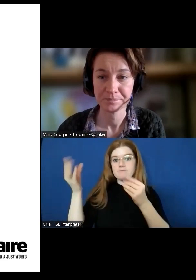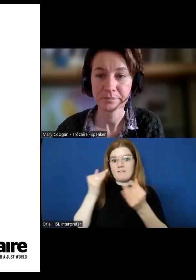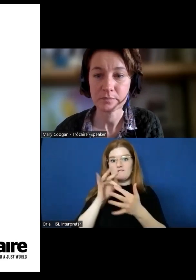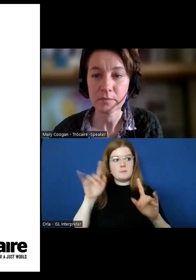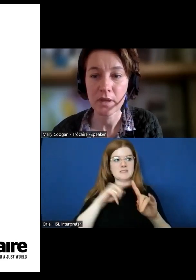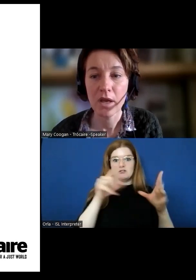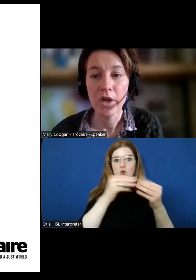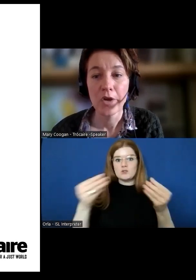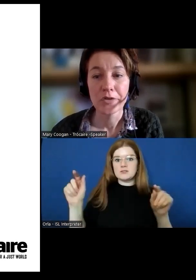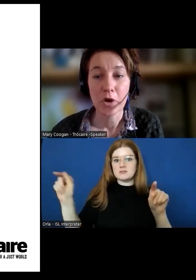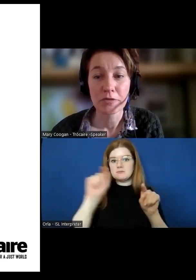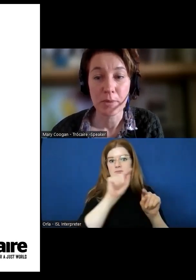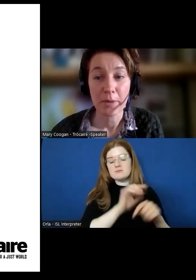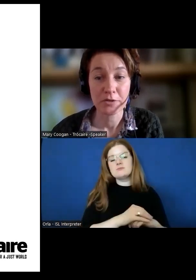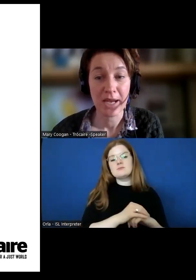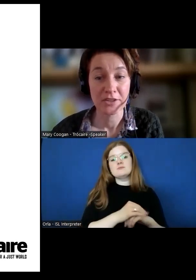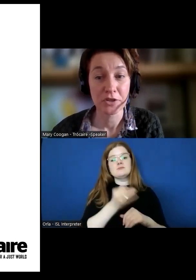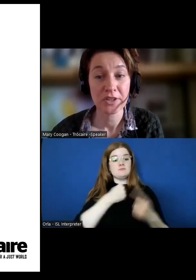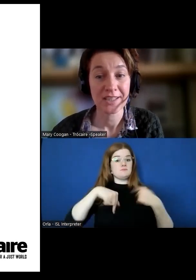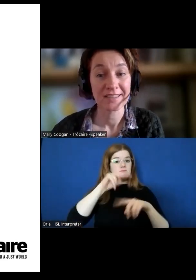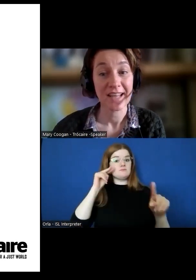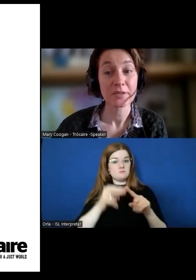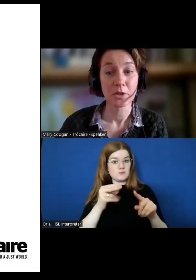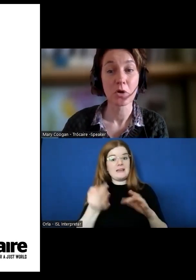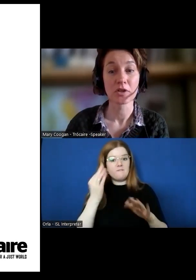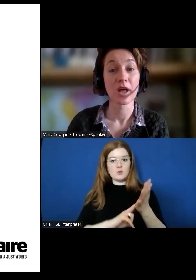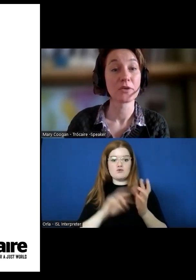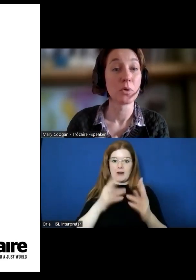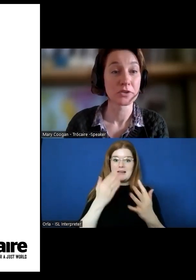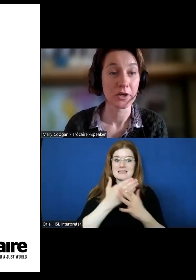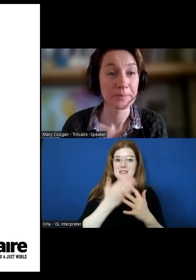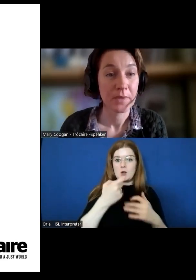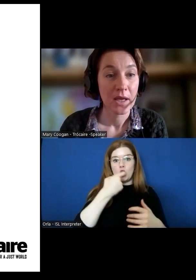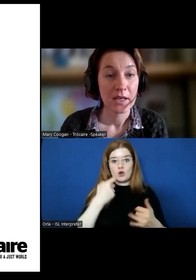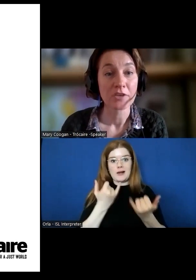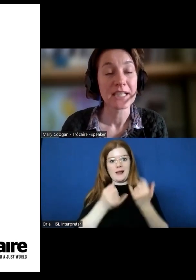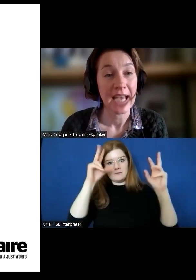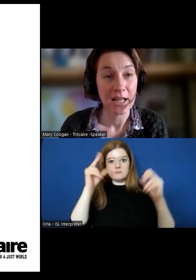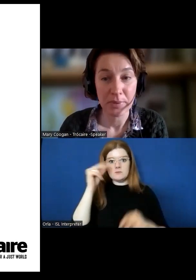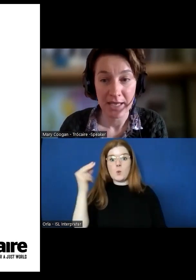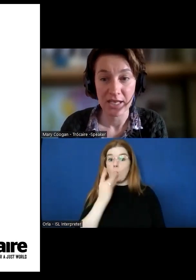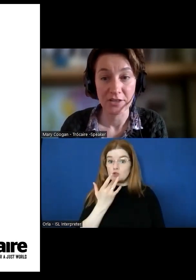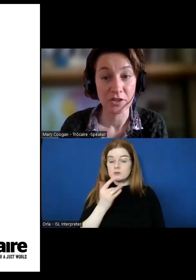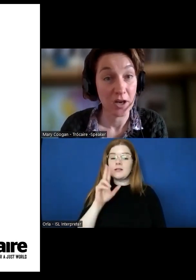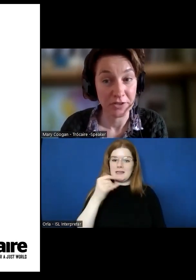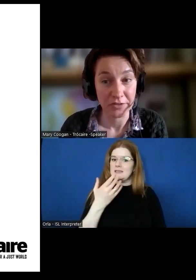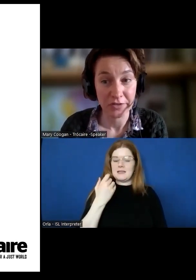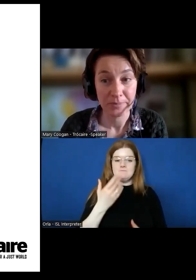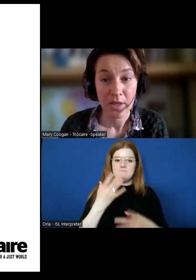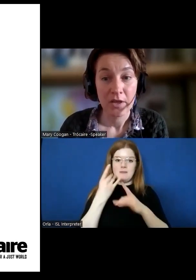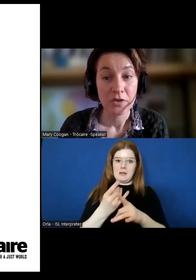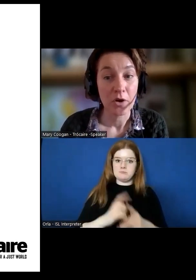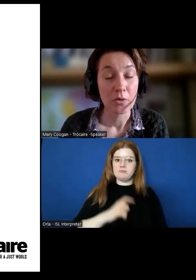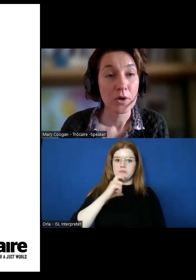sources. So from our perspective, using an accessible hook like water can really help educator